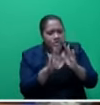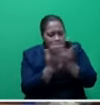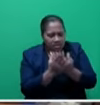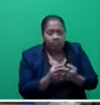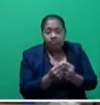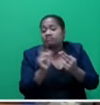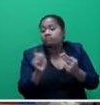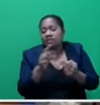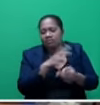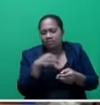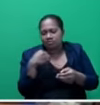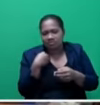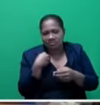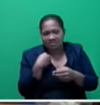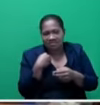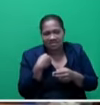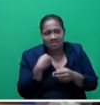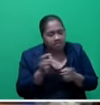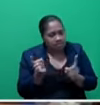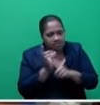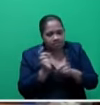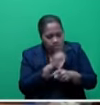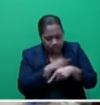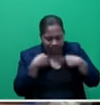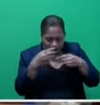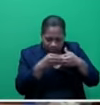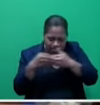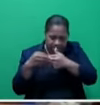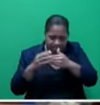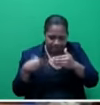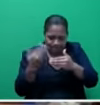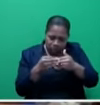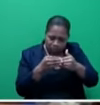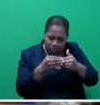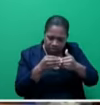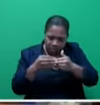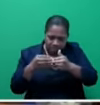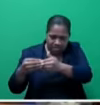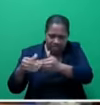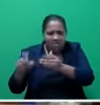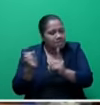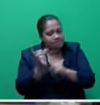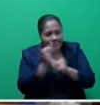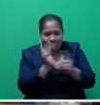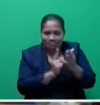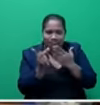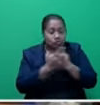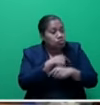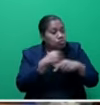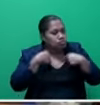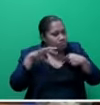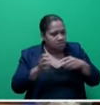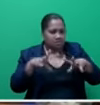is important that we lead from the front on such an important program. Honorable Speaker said we must accept that